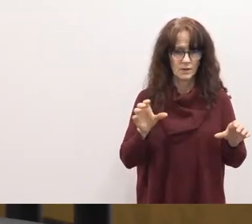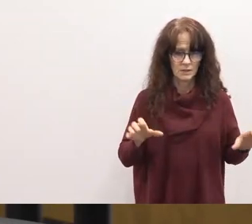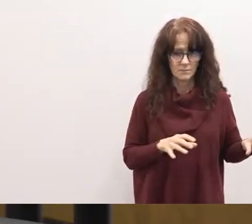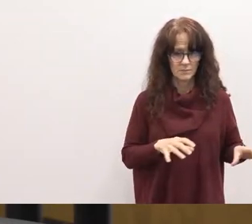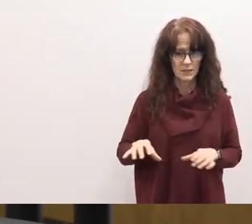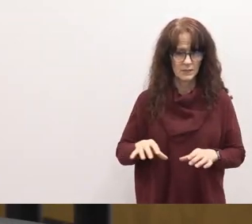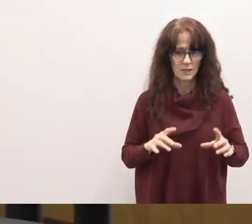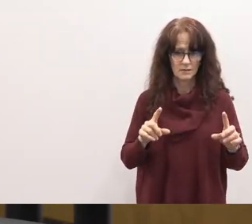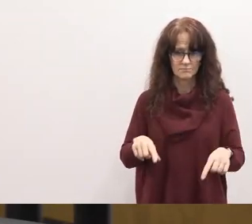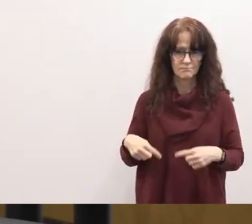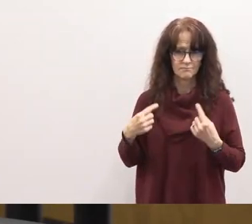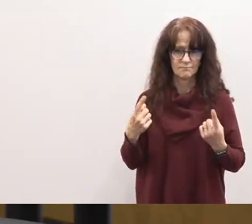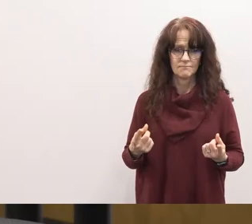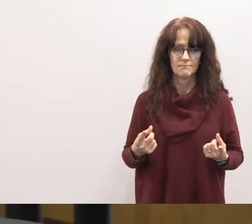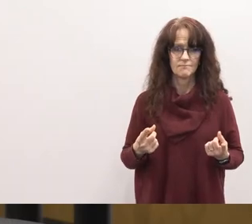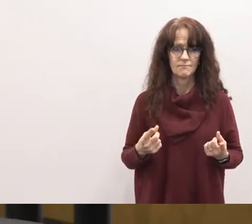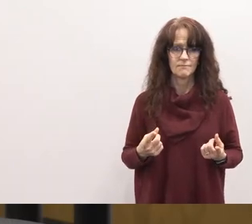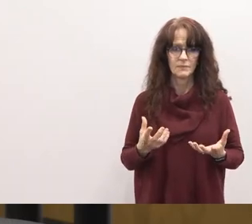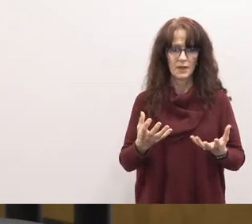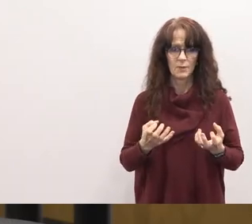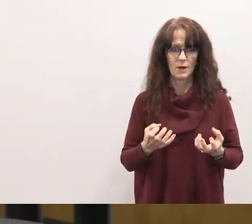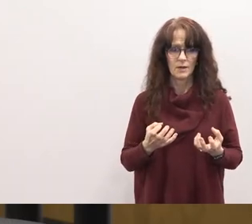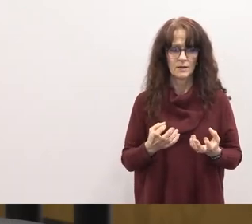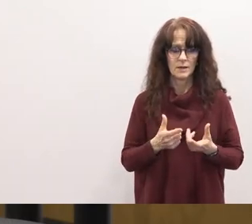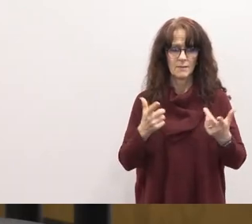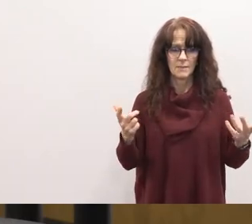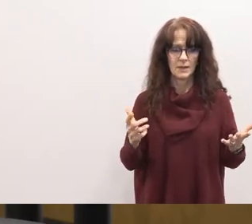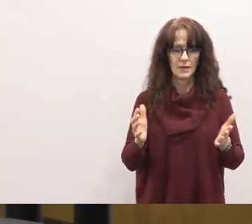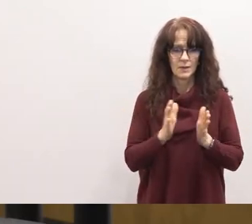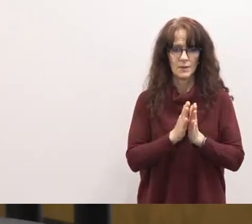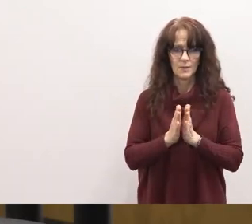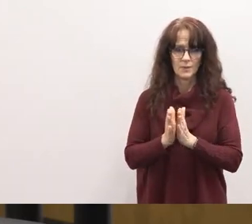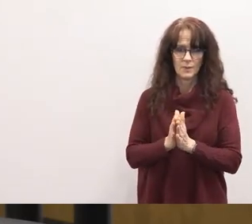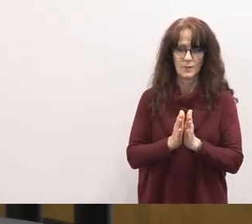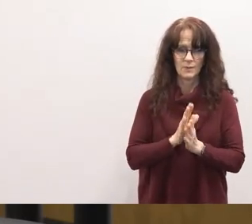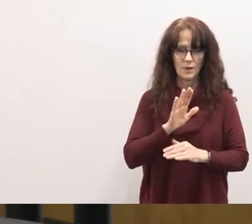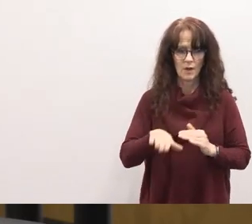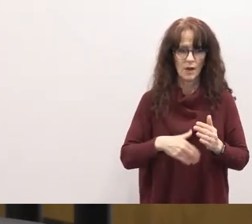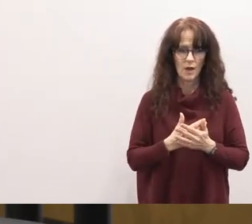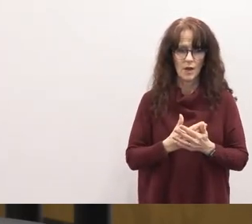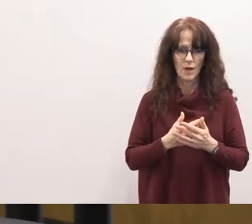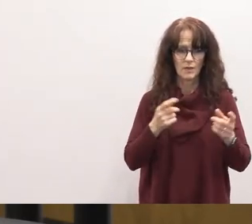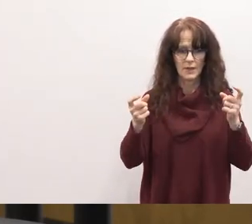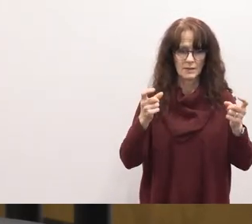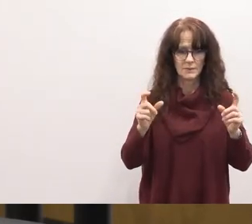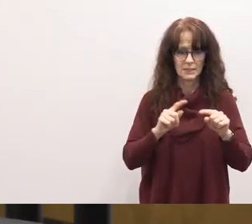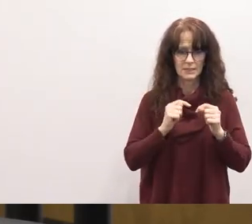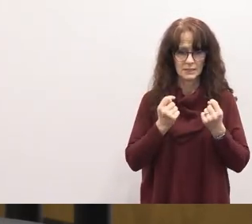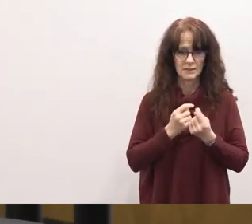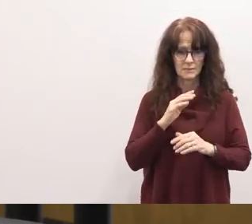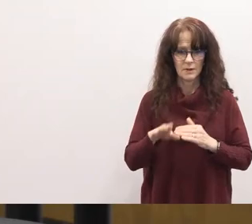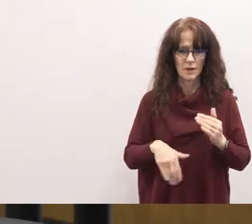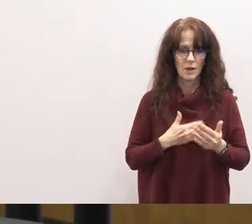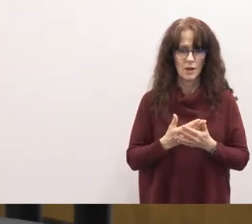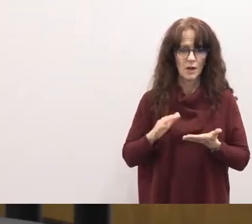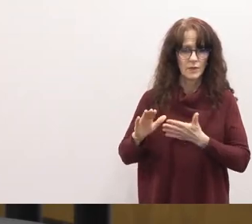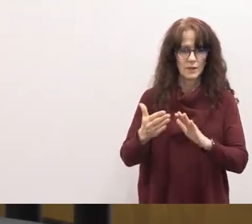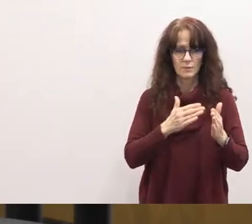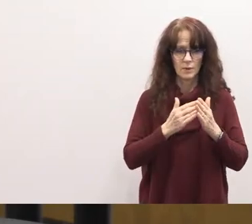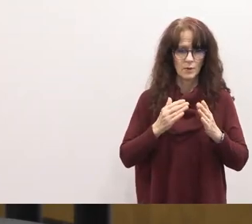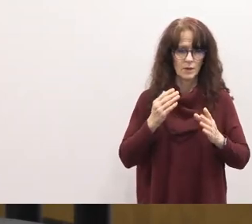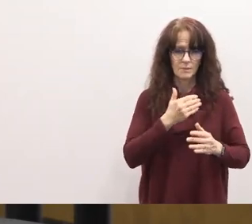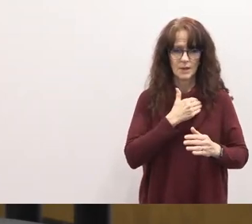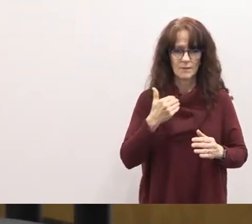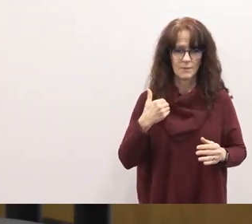done thus far. And I just wanted to give a big round of applause to all of the admin team and all of the community